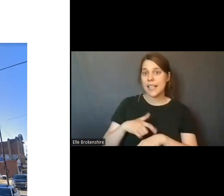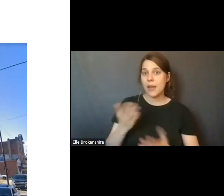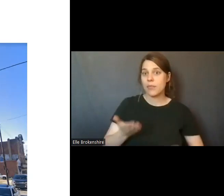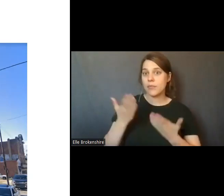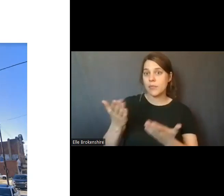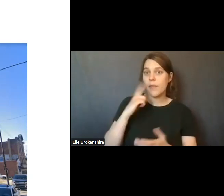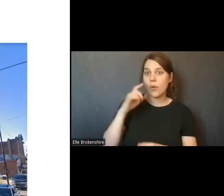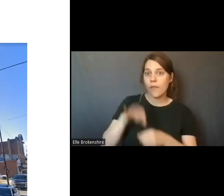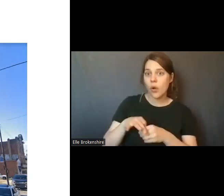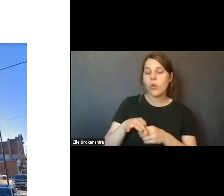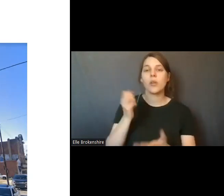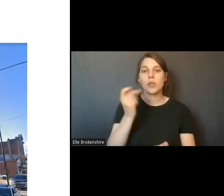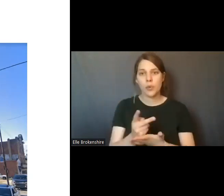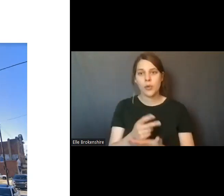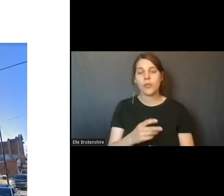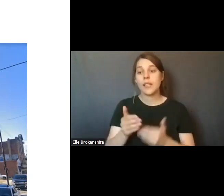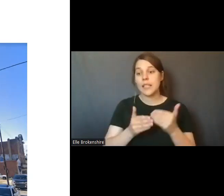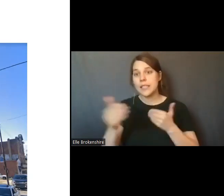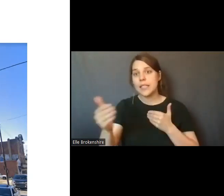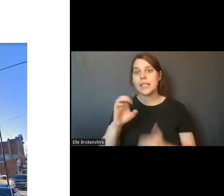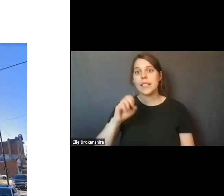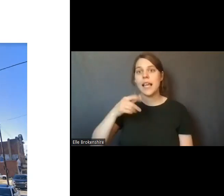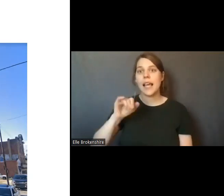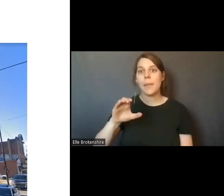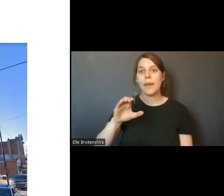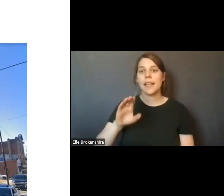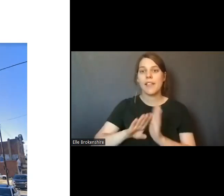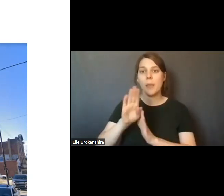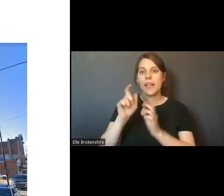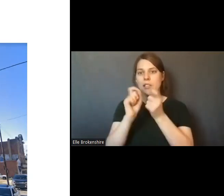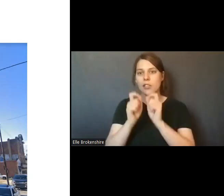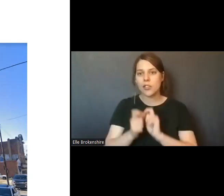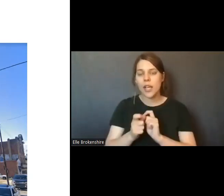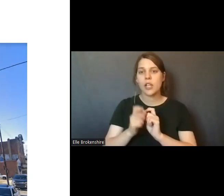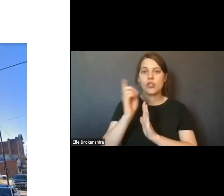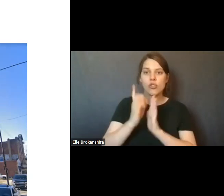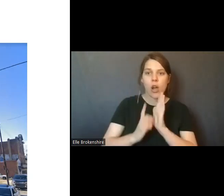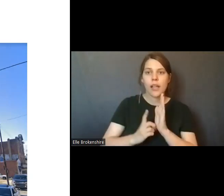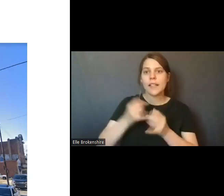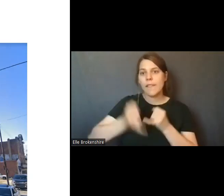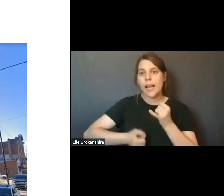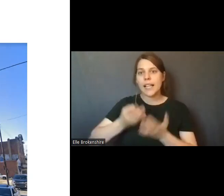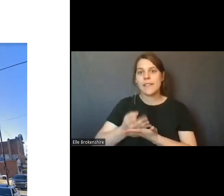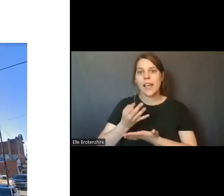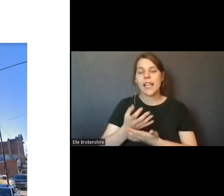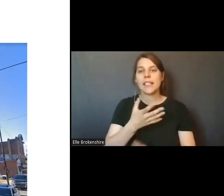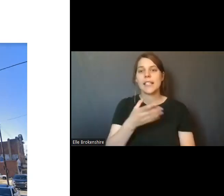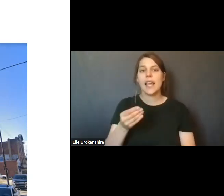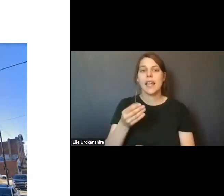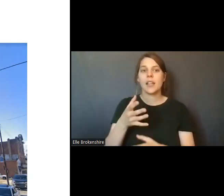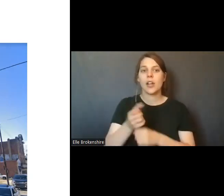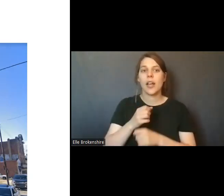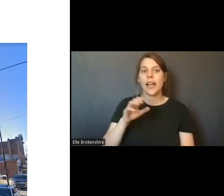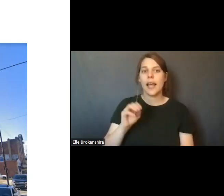package was approved. Since then, Epic Development has revised the project's drawings, finalized its finance, and gotten